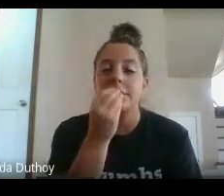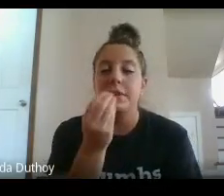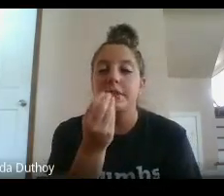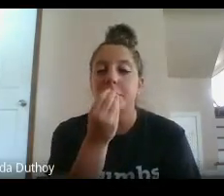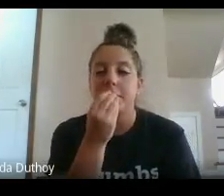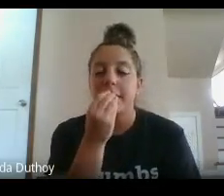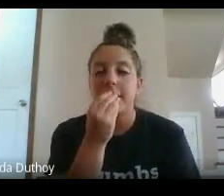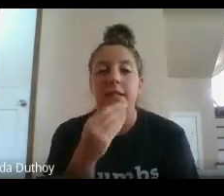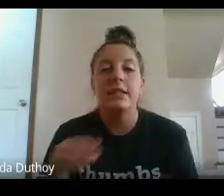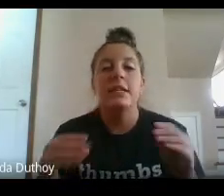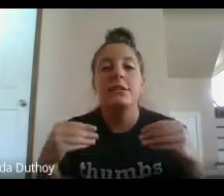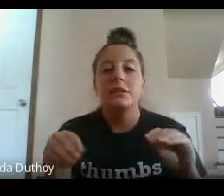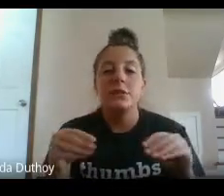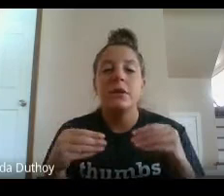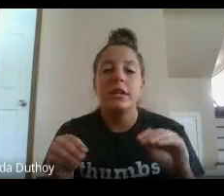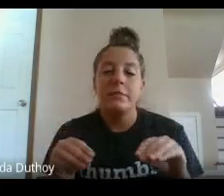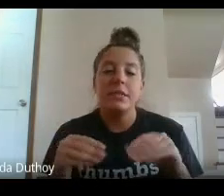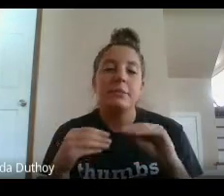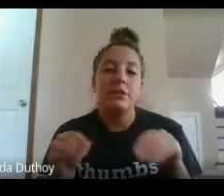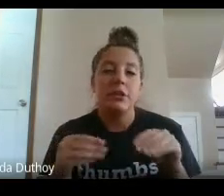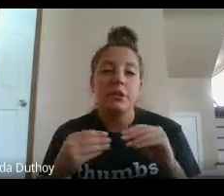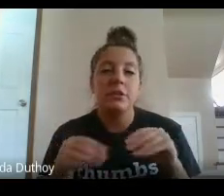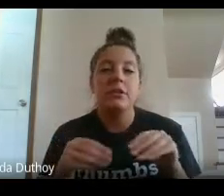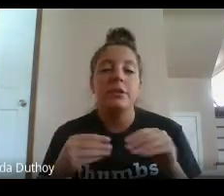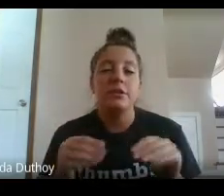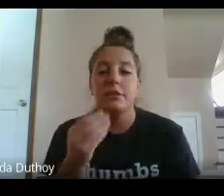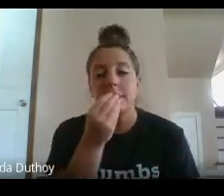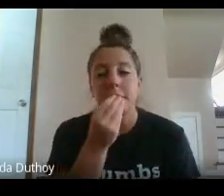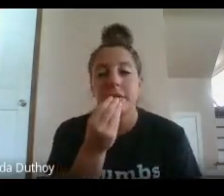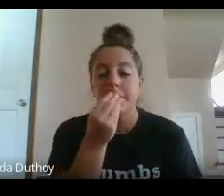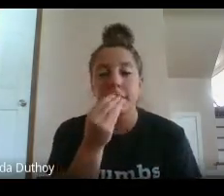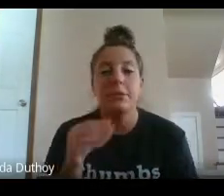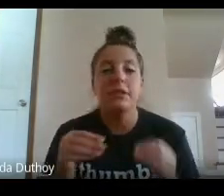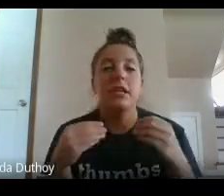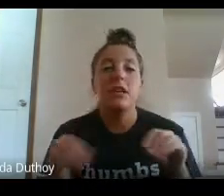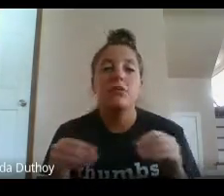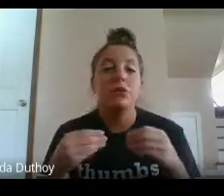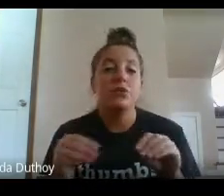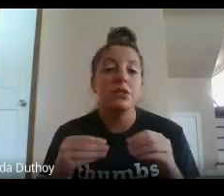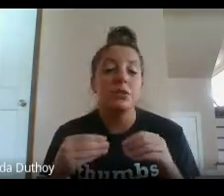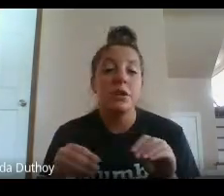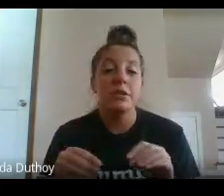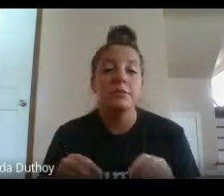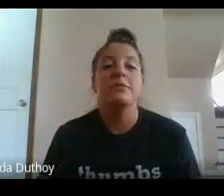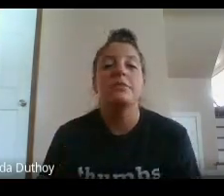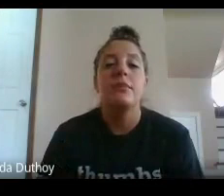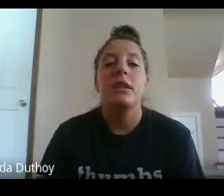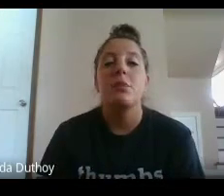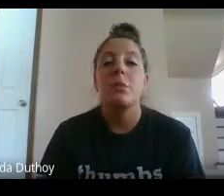that. Food is one-handed. Store can be symmetrical. So wherever you want to put grocery